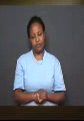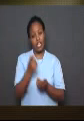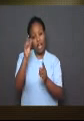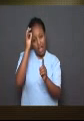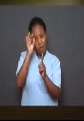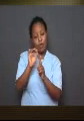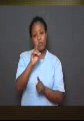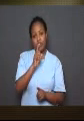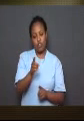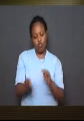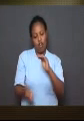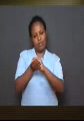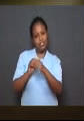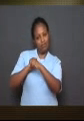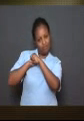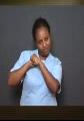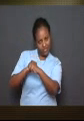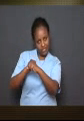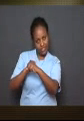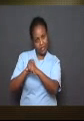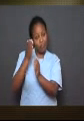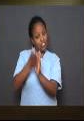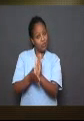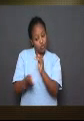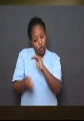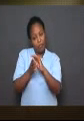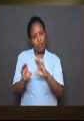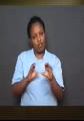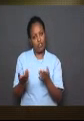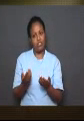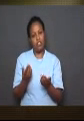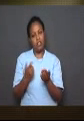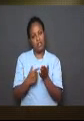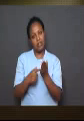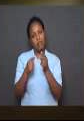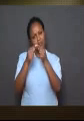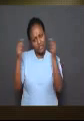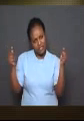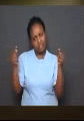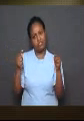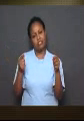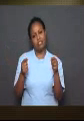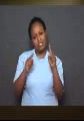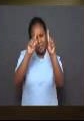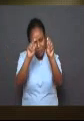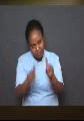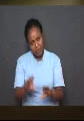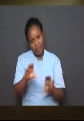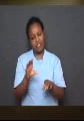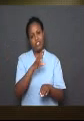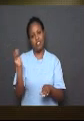to prevent corruption offenses by exposing, investigating,